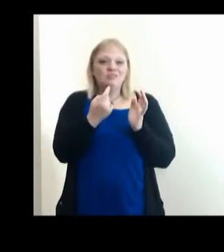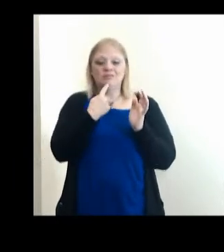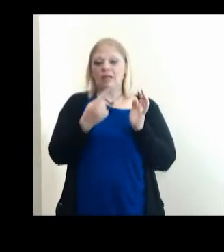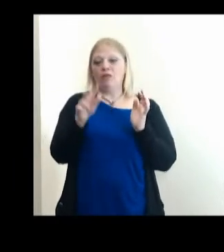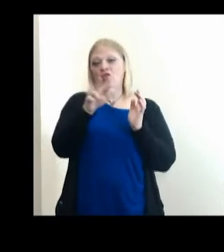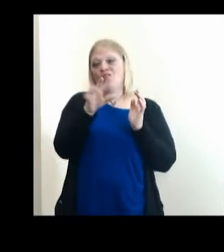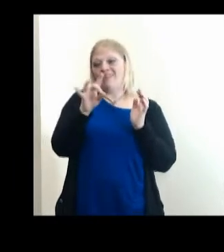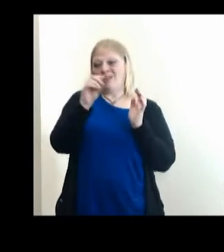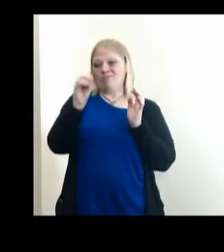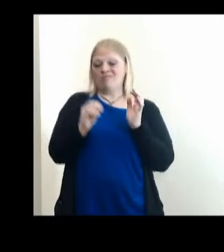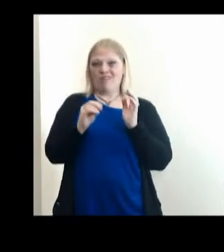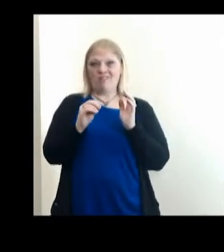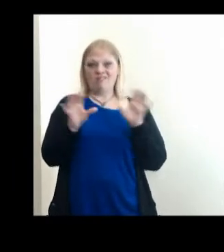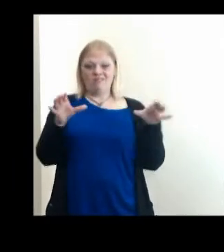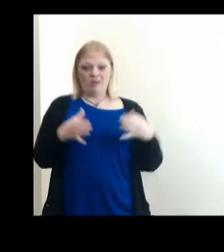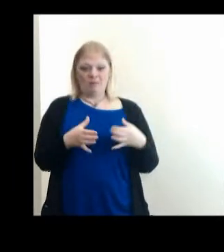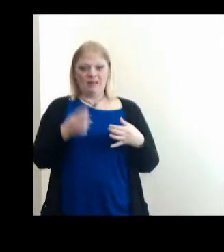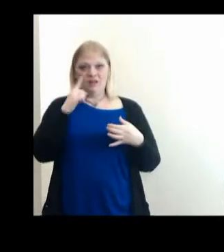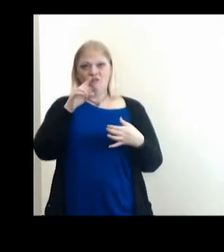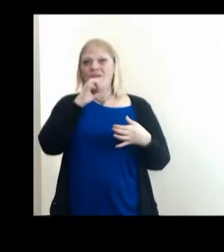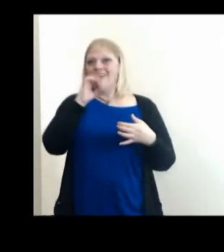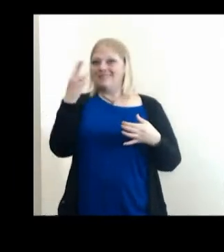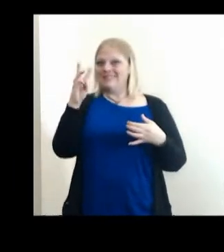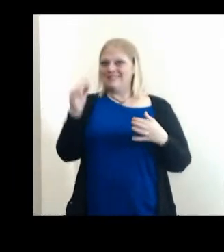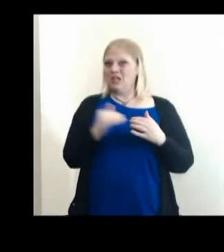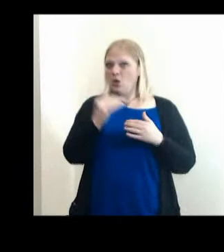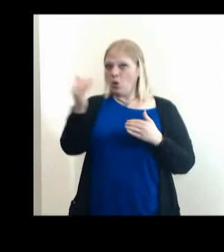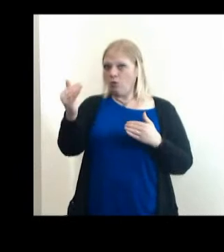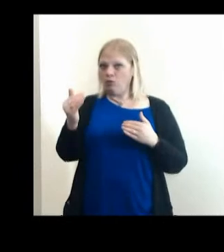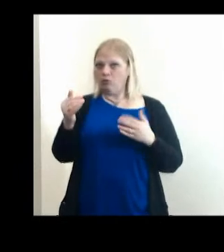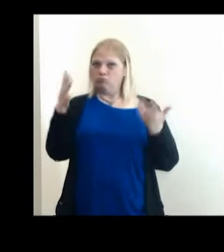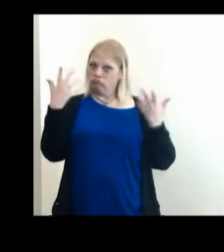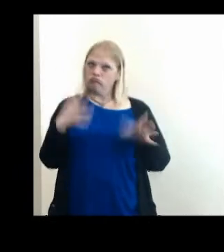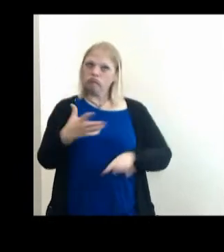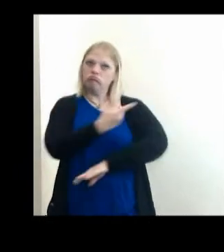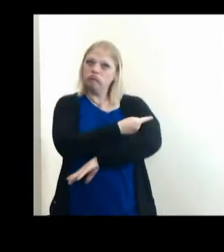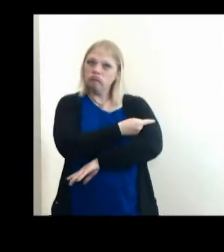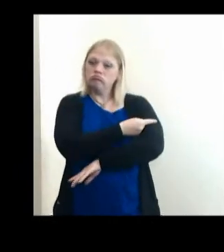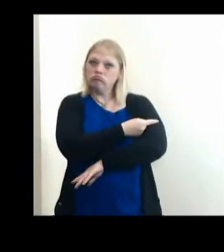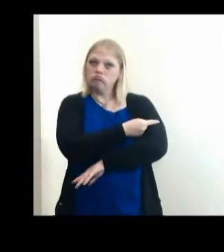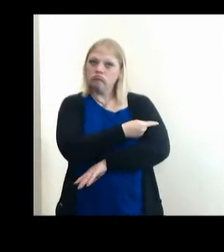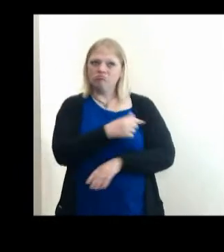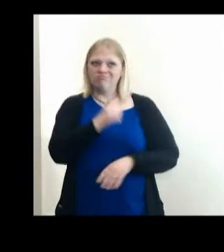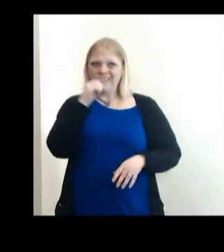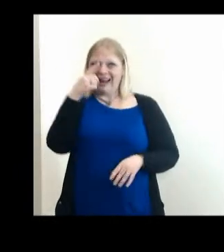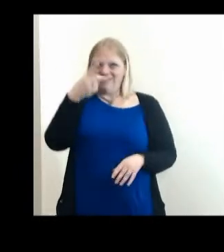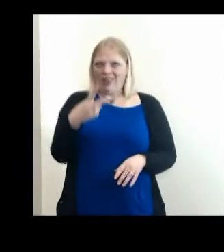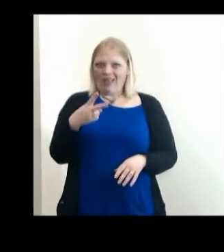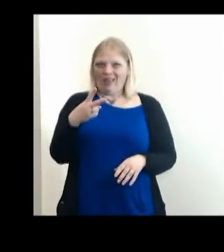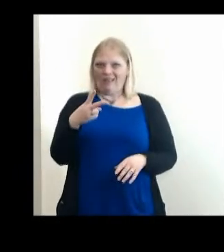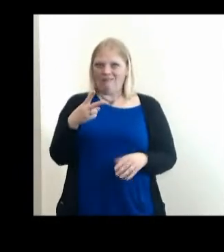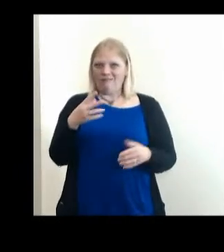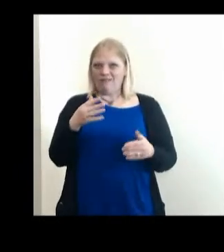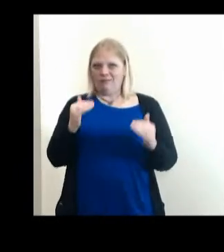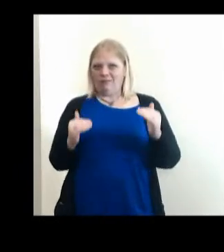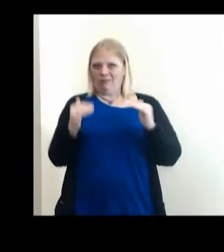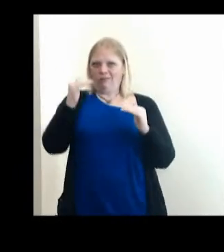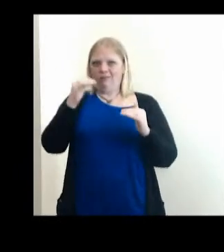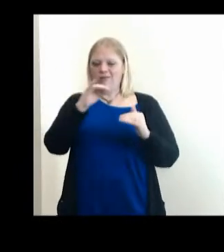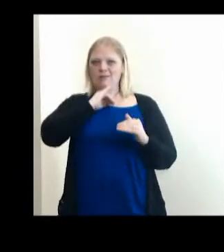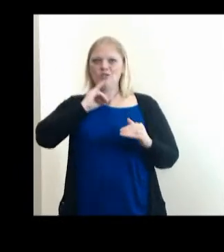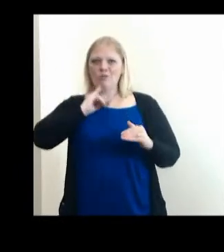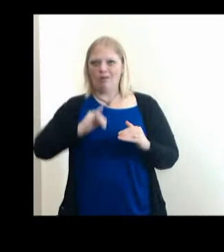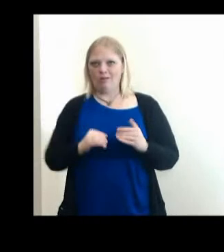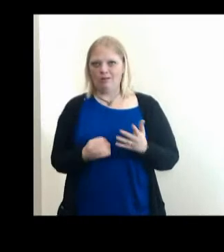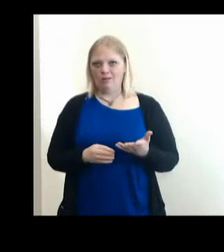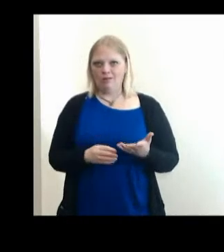of our population for the 16 and older population has been fully vaccinated. So we're not even halfway to where Israel is now.